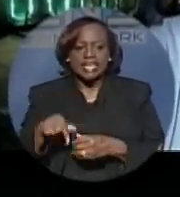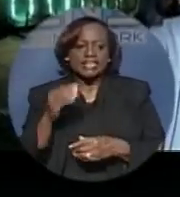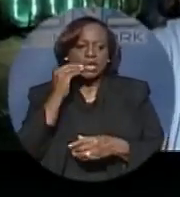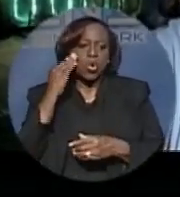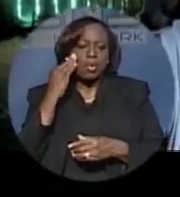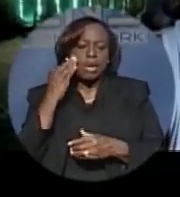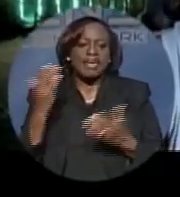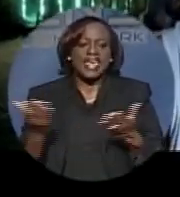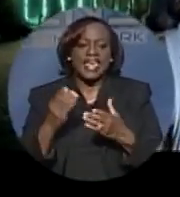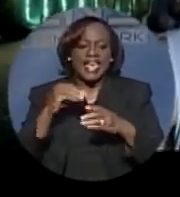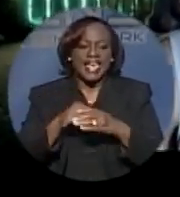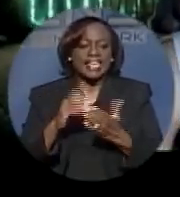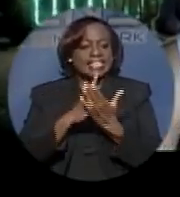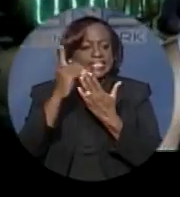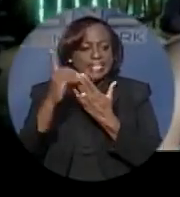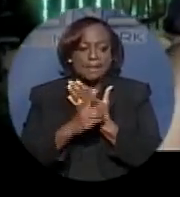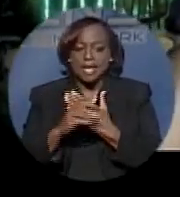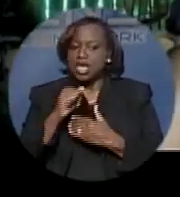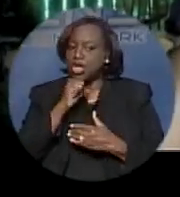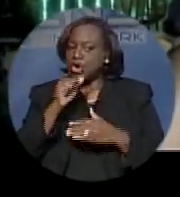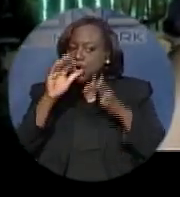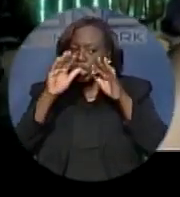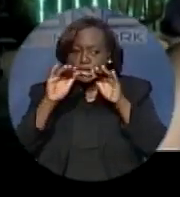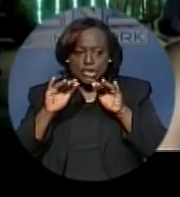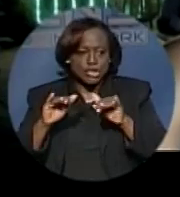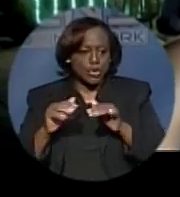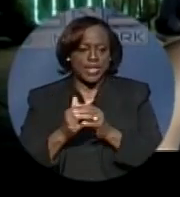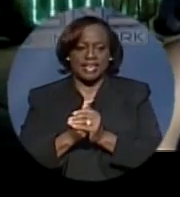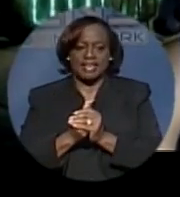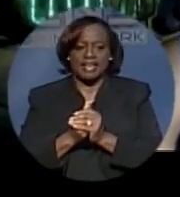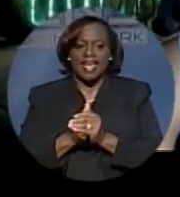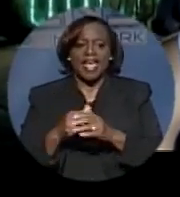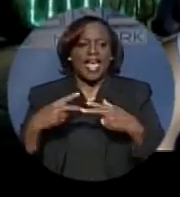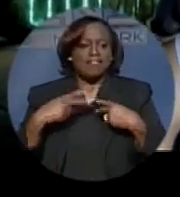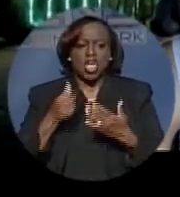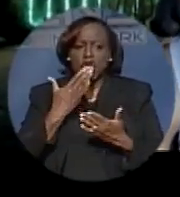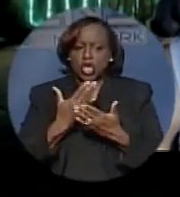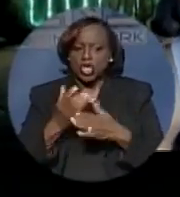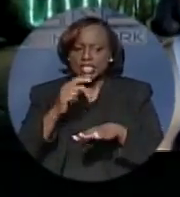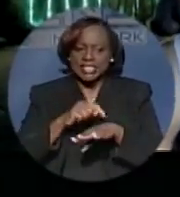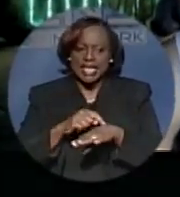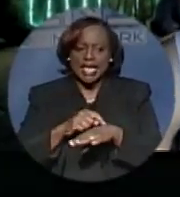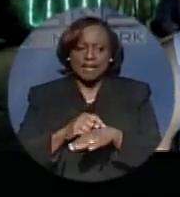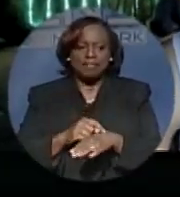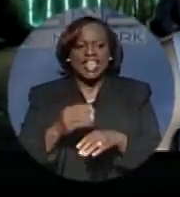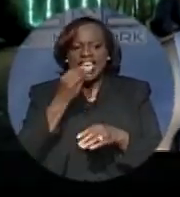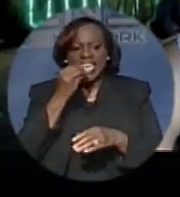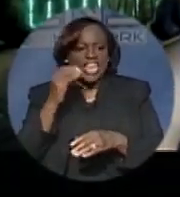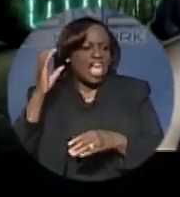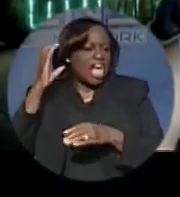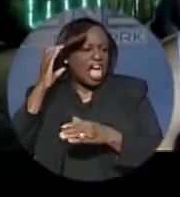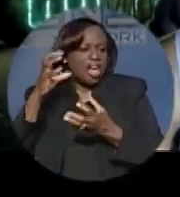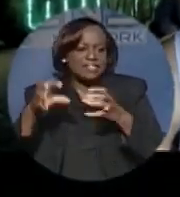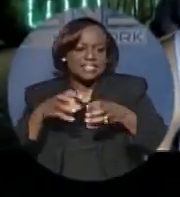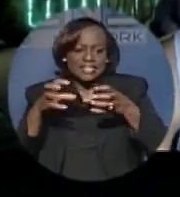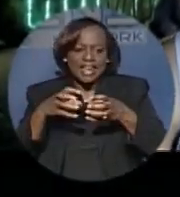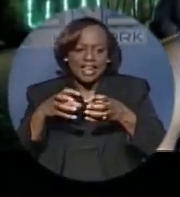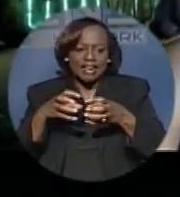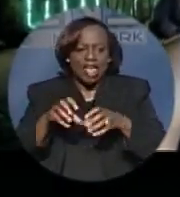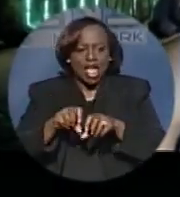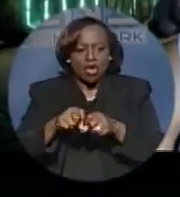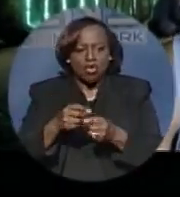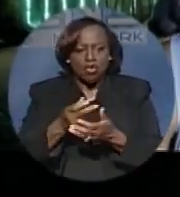and it's not snowing. I am having such a time of my life. And I'm in Arawa Key getting some conch salad, crack conch, all the good